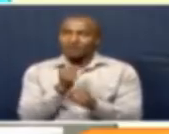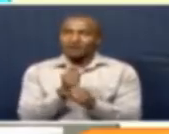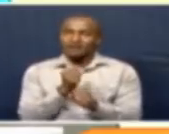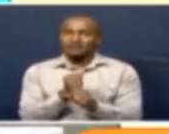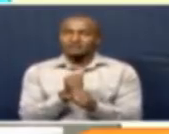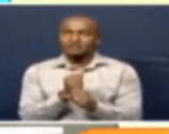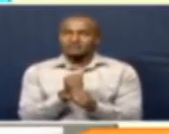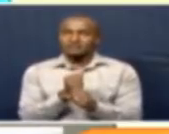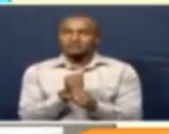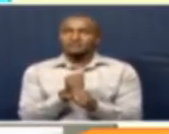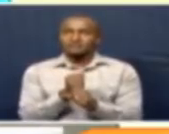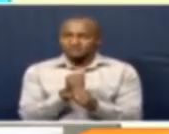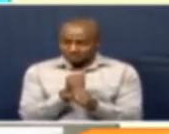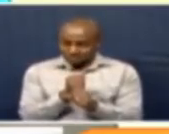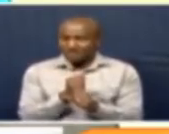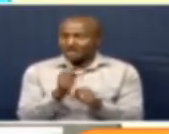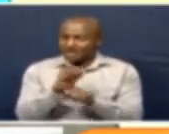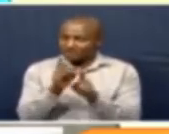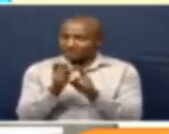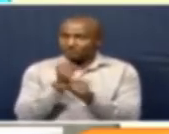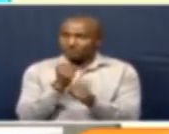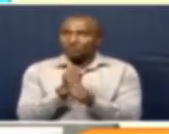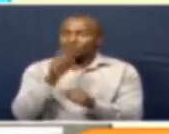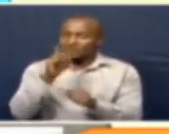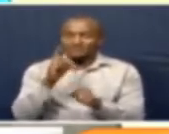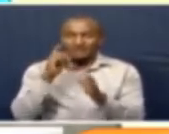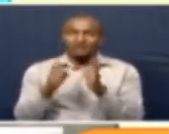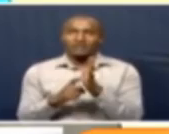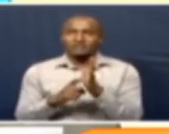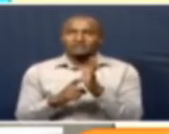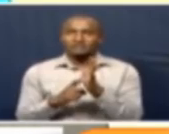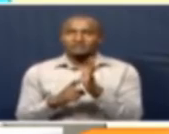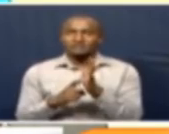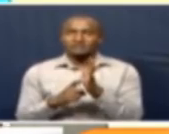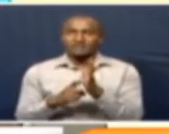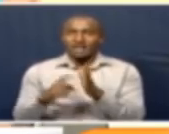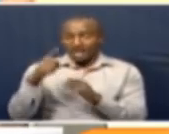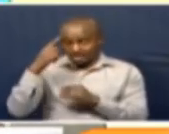your moral right that you should, whatever you do must be acknowledged. Mm-hmm. I think to